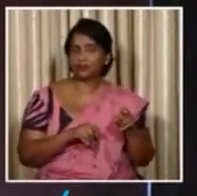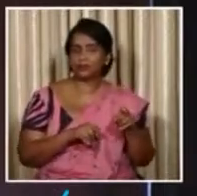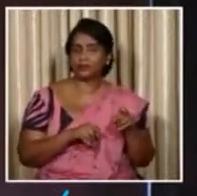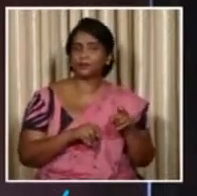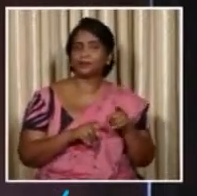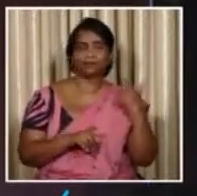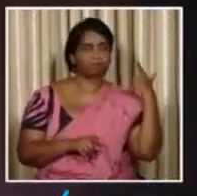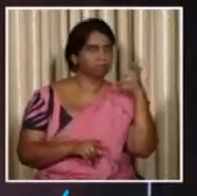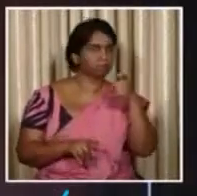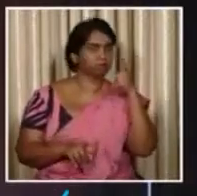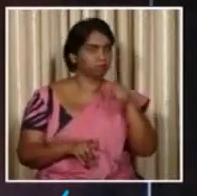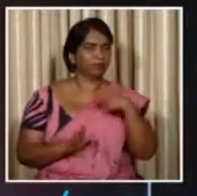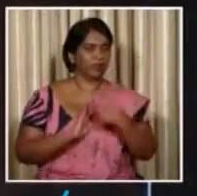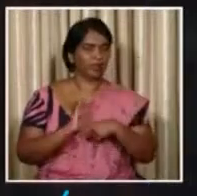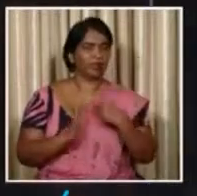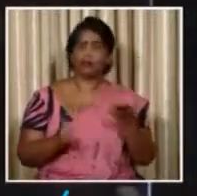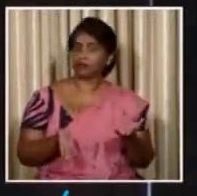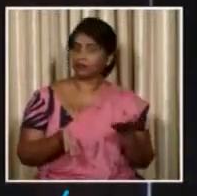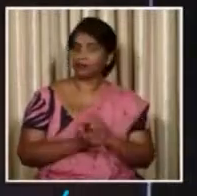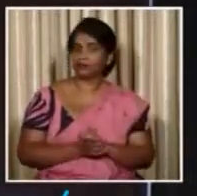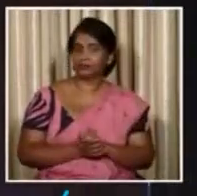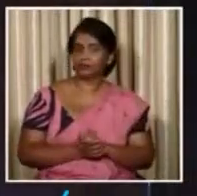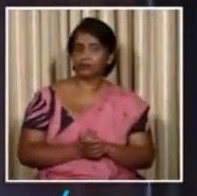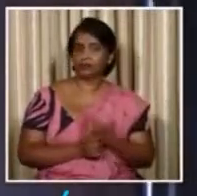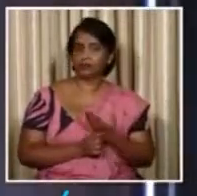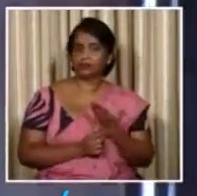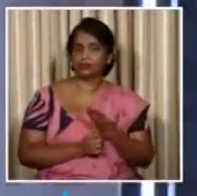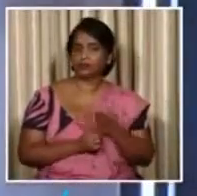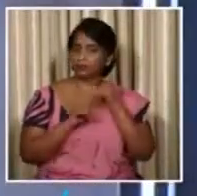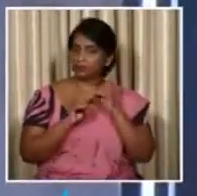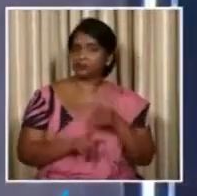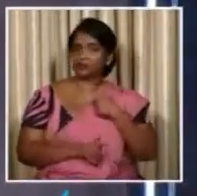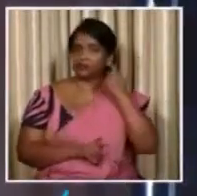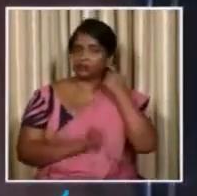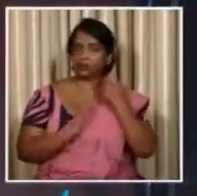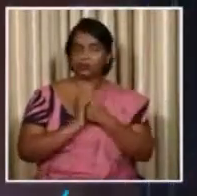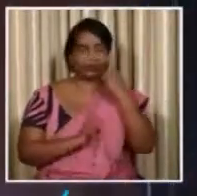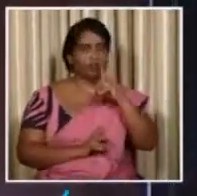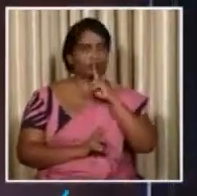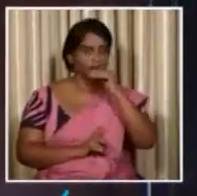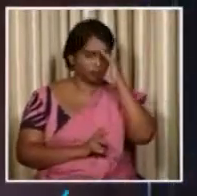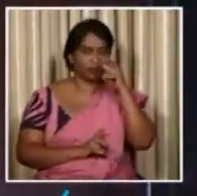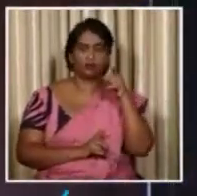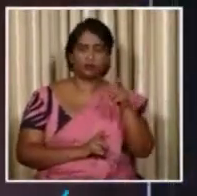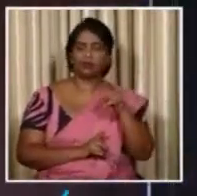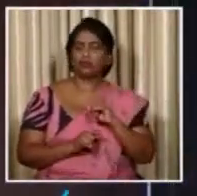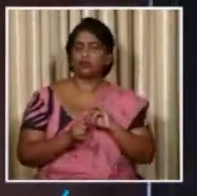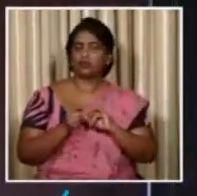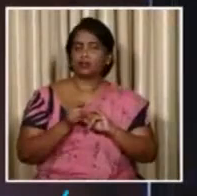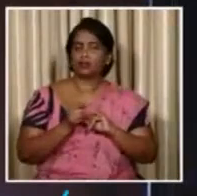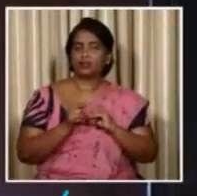killing? And we know what happened to Sarah Jasmine. Deputy Speaker, I am wondering whether the same thing will happen to this